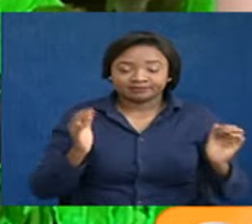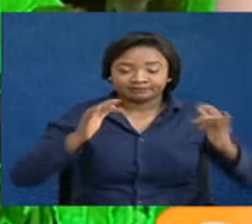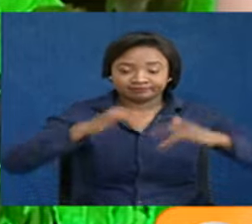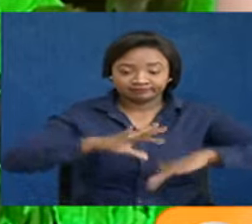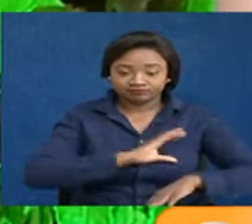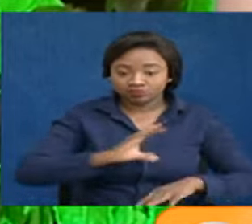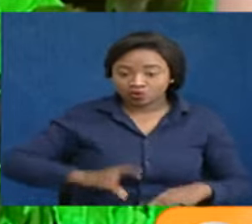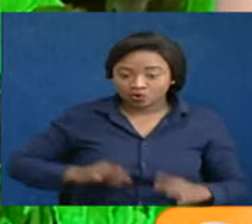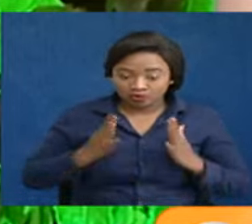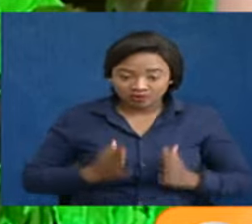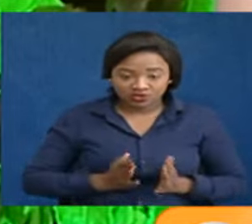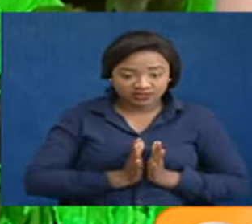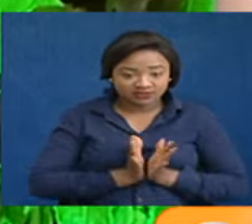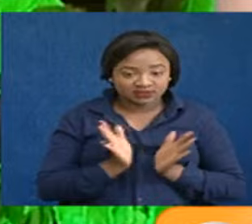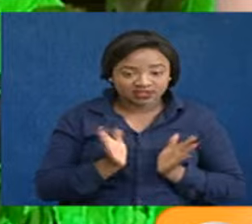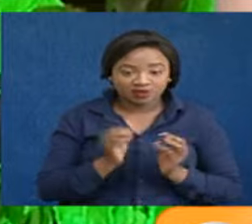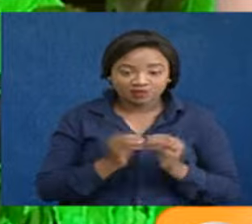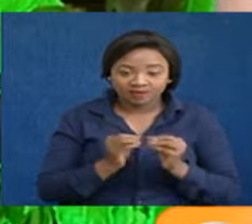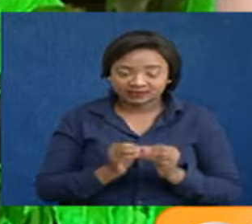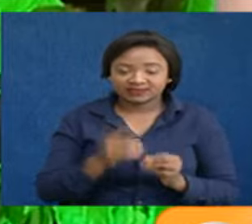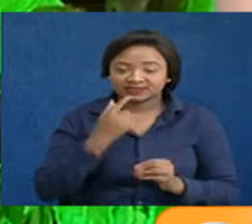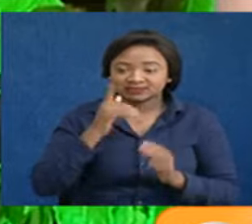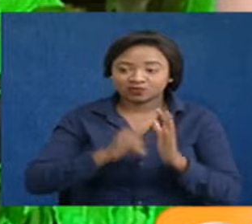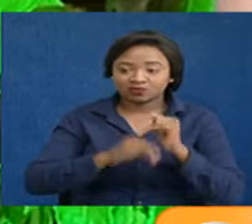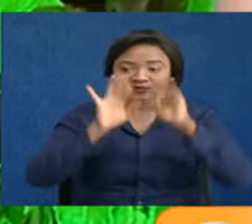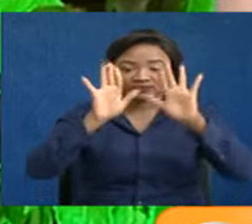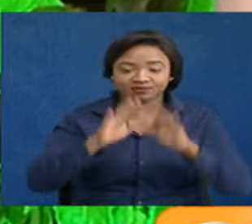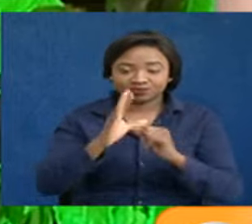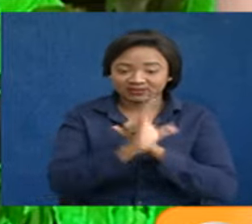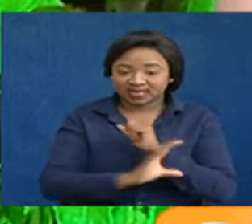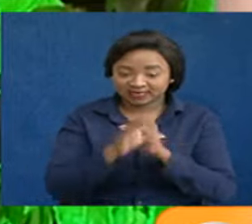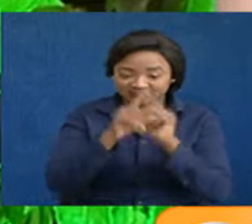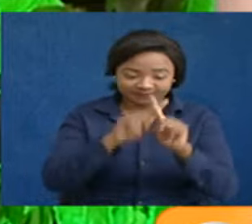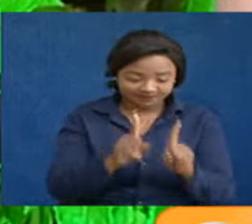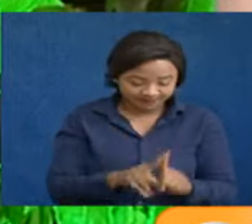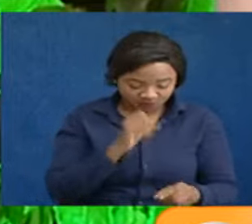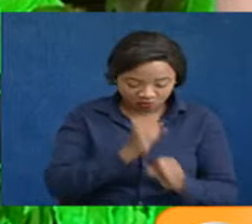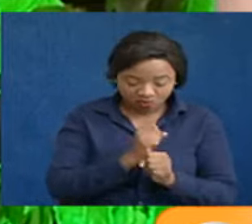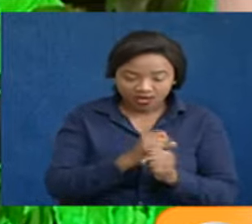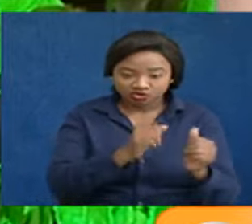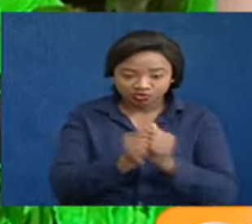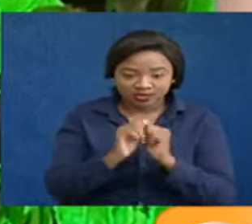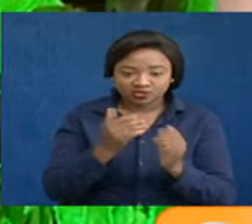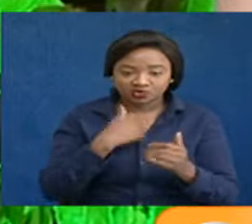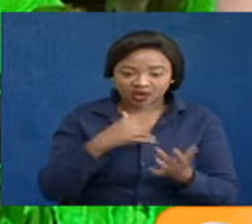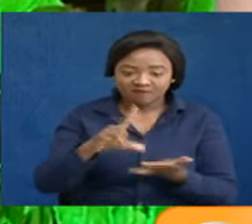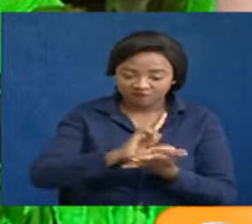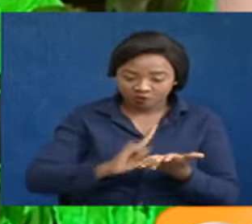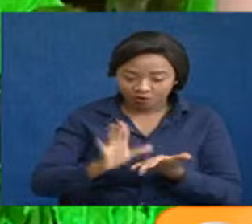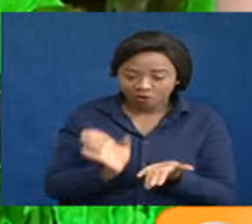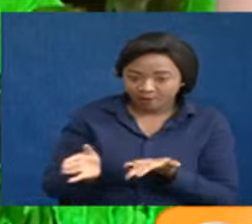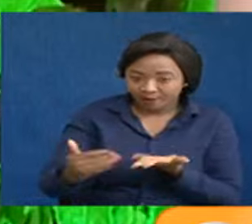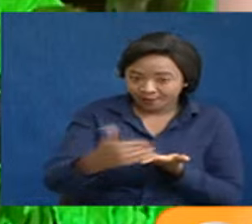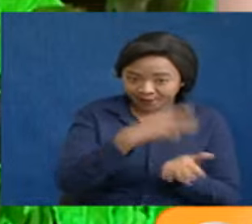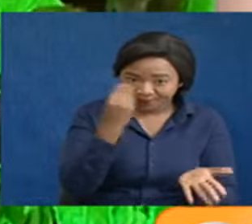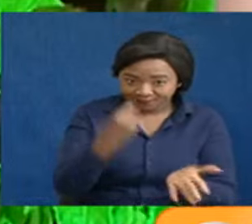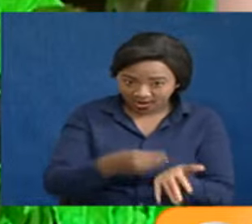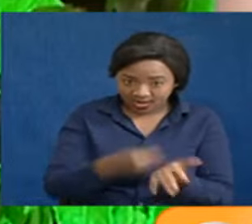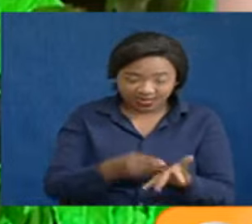General meeting, also emphasized the need for countries to enhance domestic revenue mobilization, warning